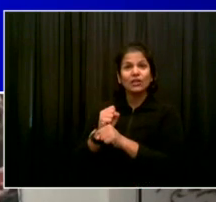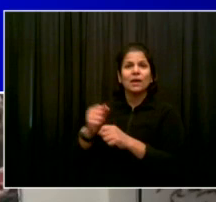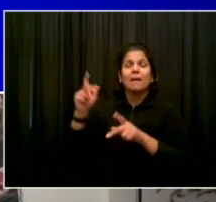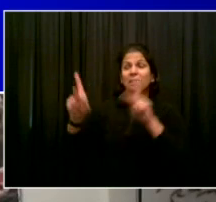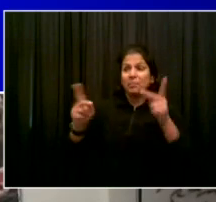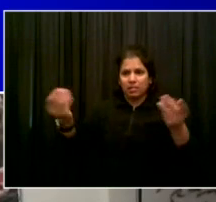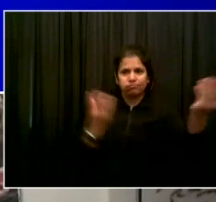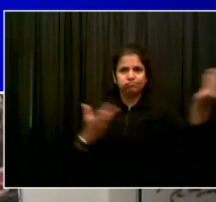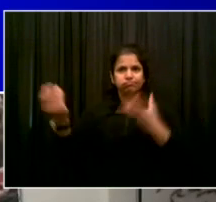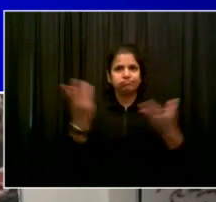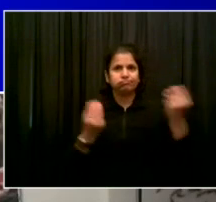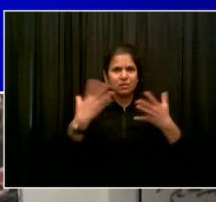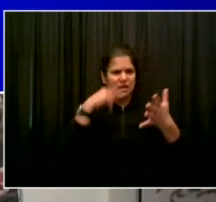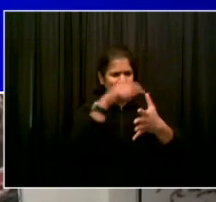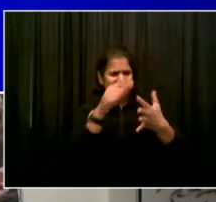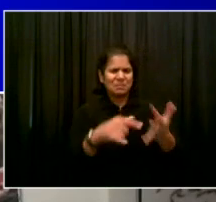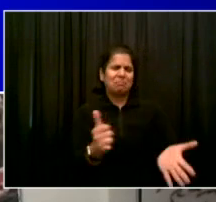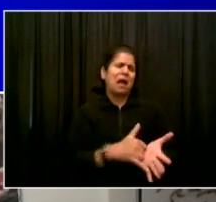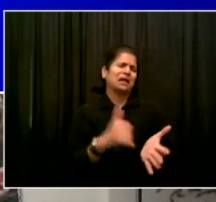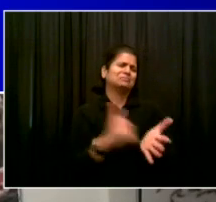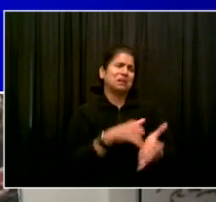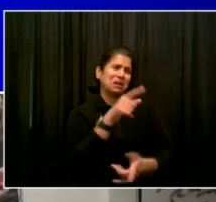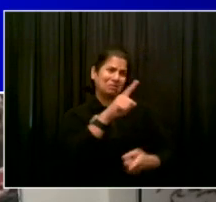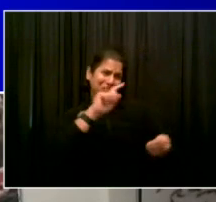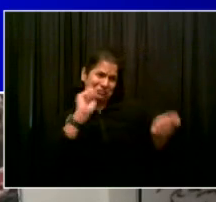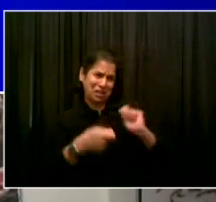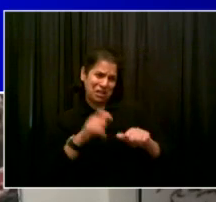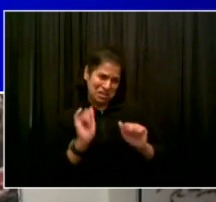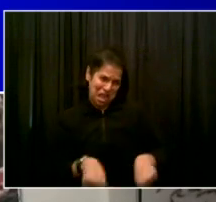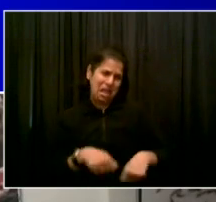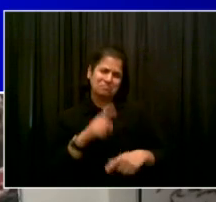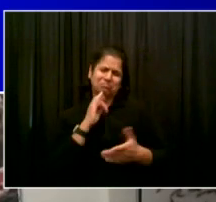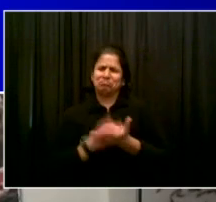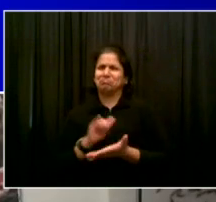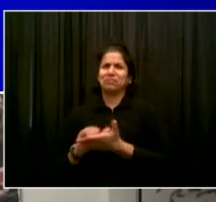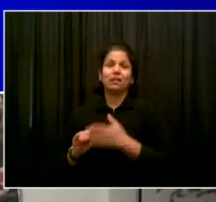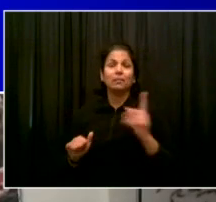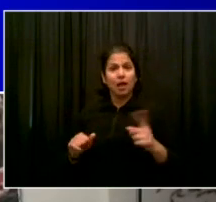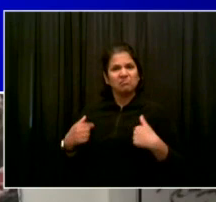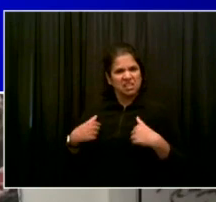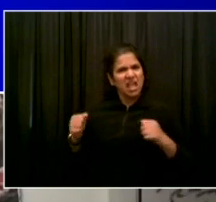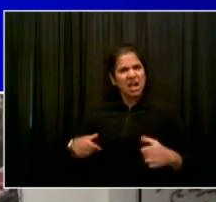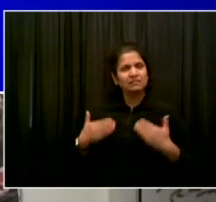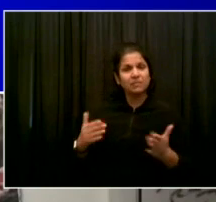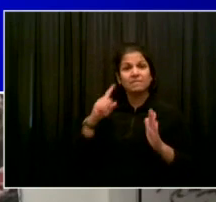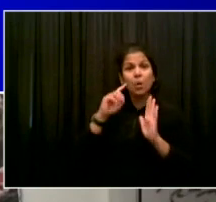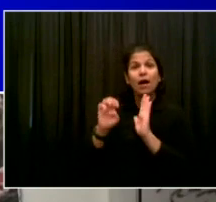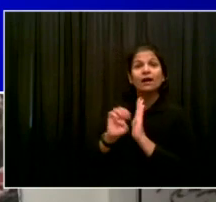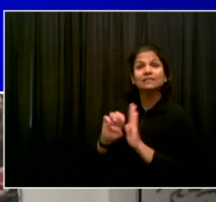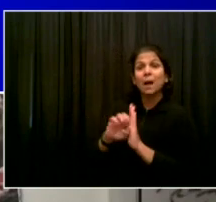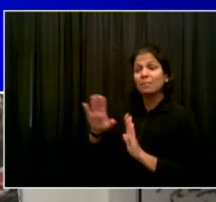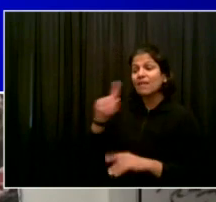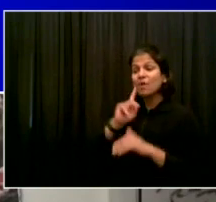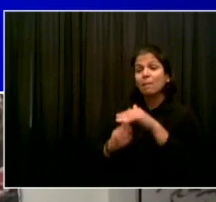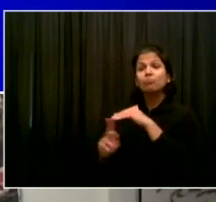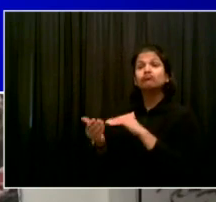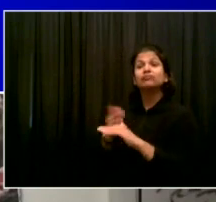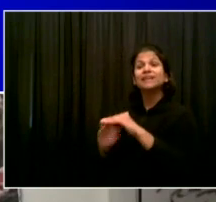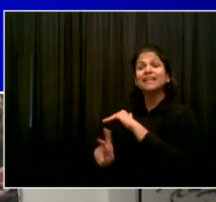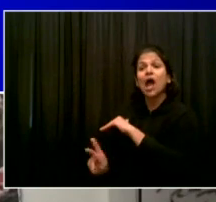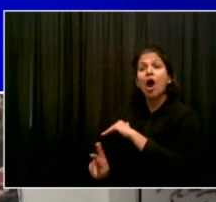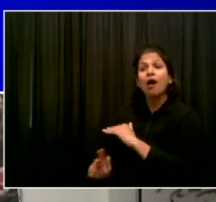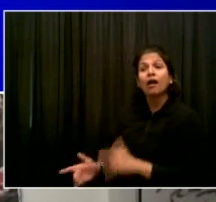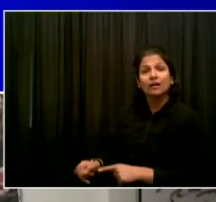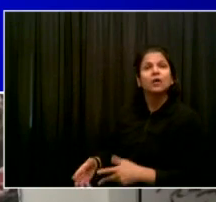apartments, whatever it was. With the first response typically was, that can't be done, that's too much, that's too fast. But whether